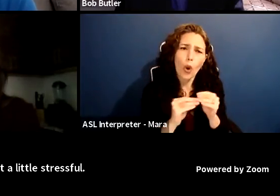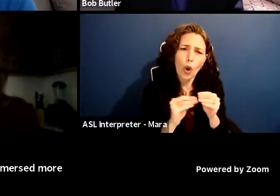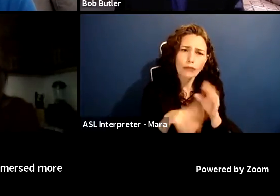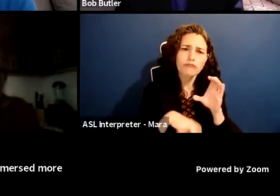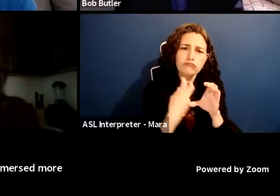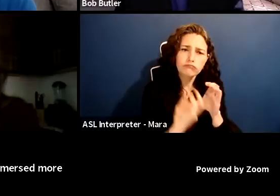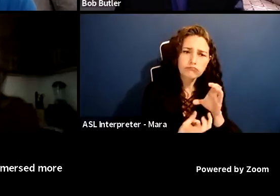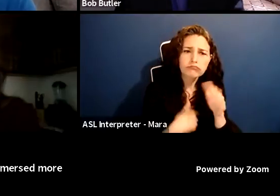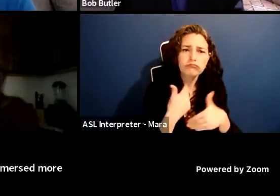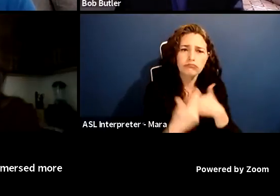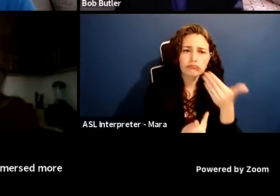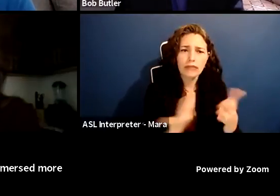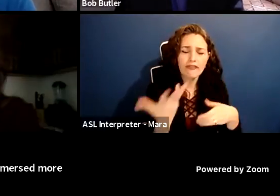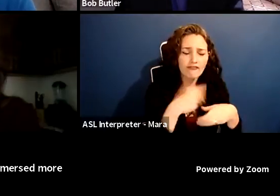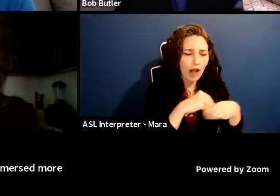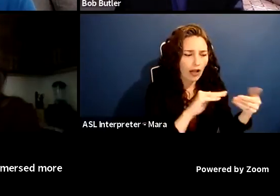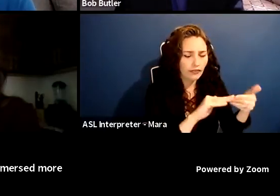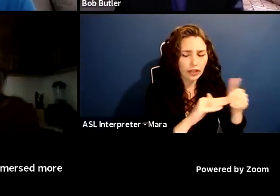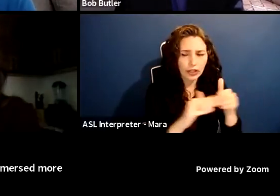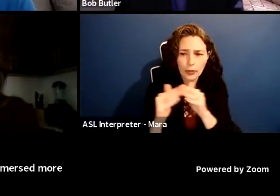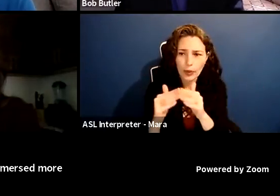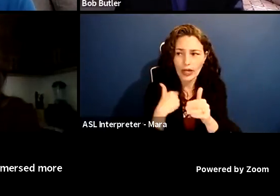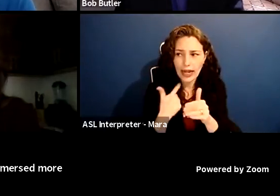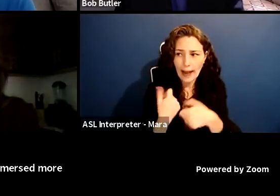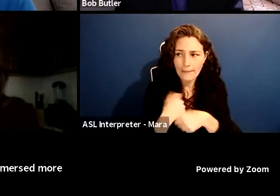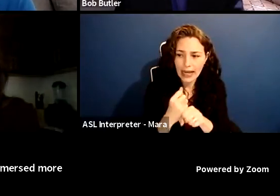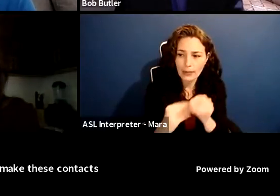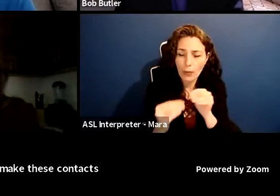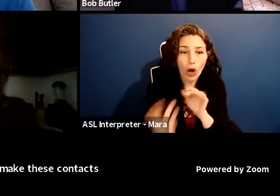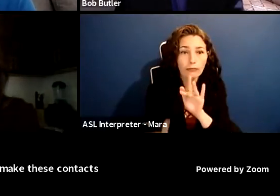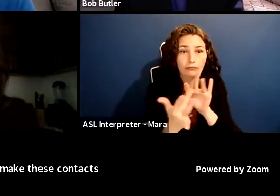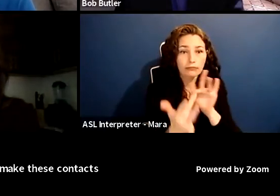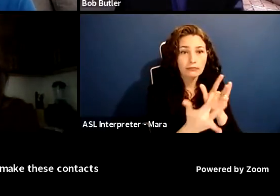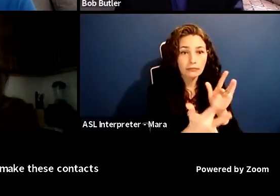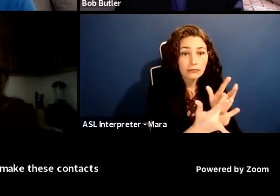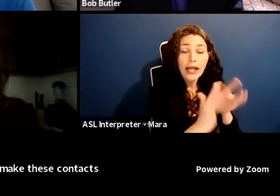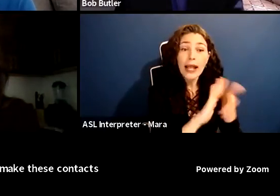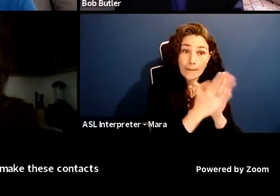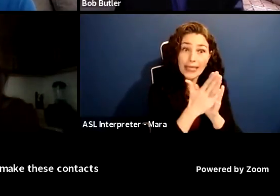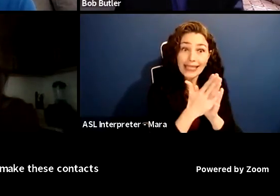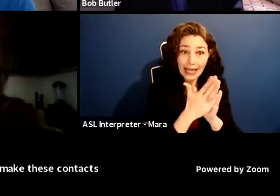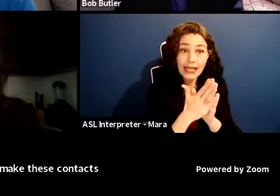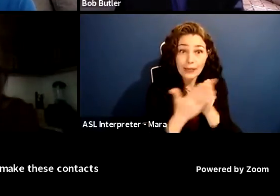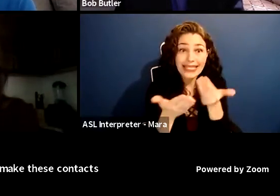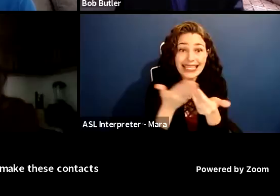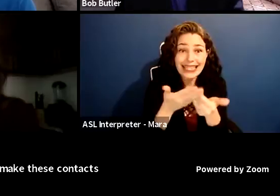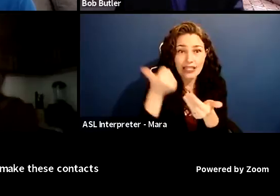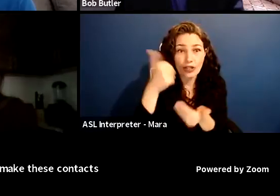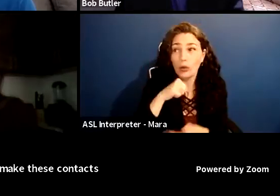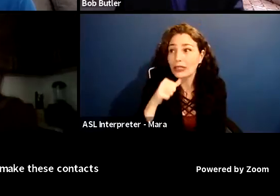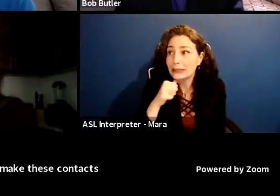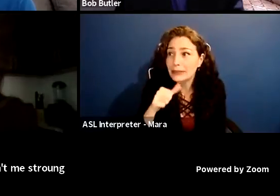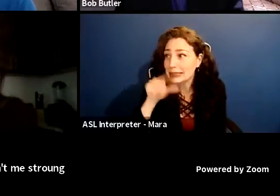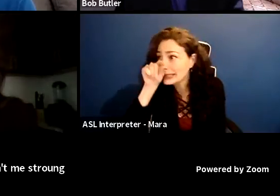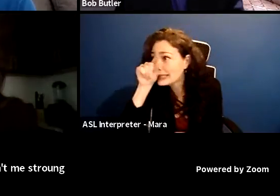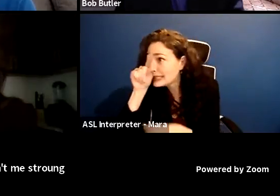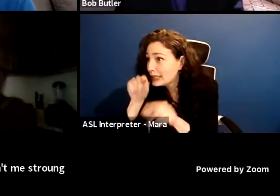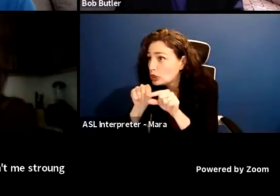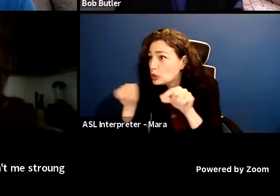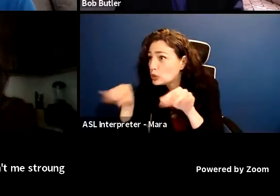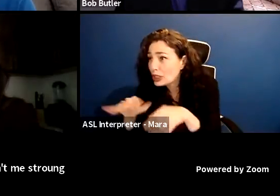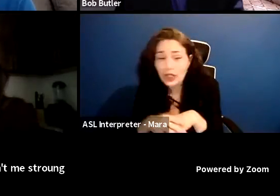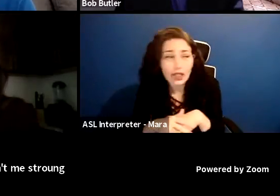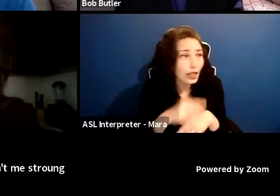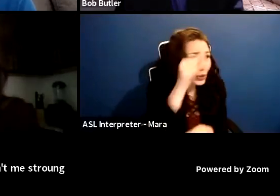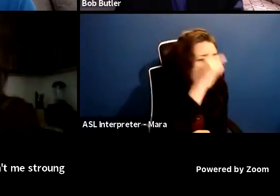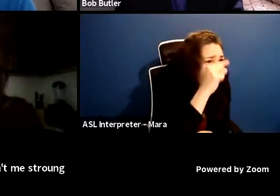start to make these contacts, it got a lot easier. It wasn't me scrounging Twitter or checking my Google alerts every